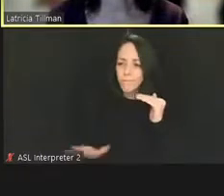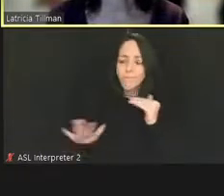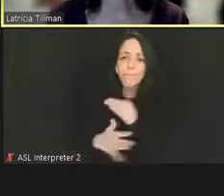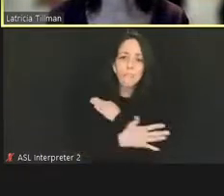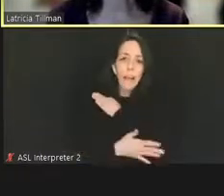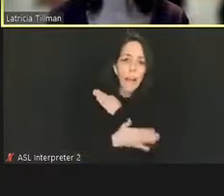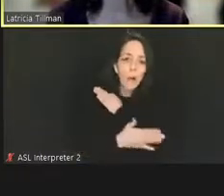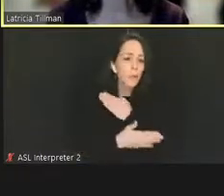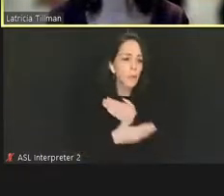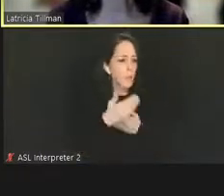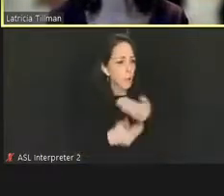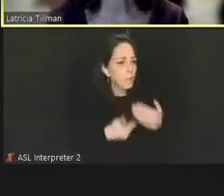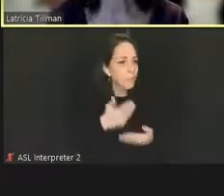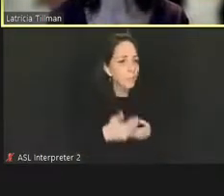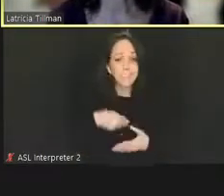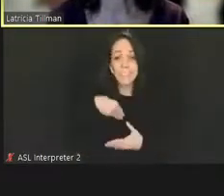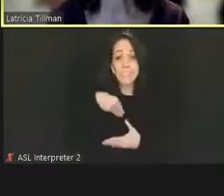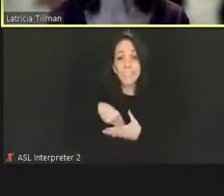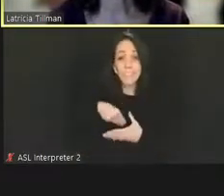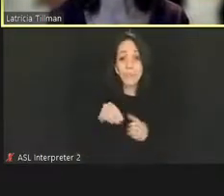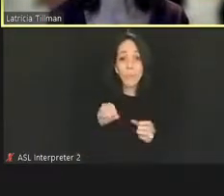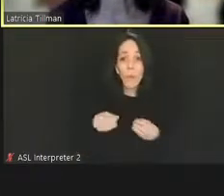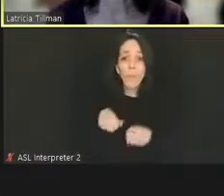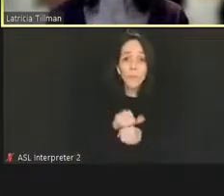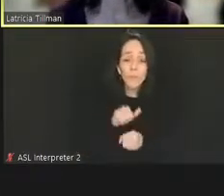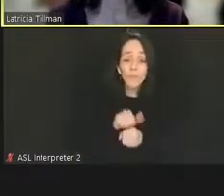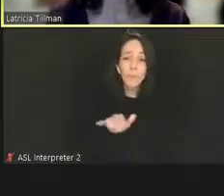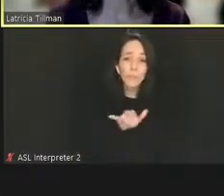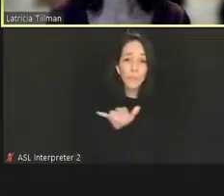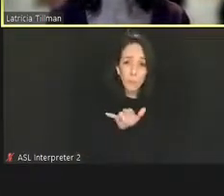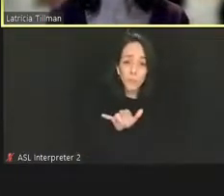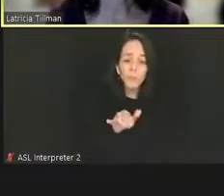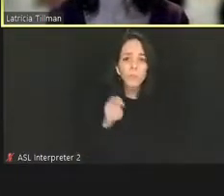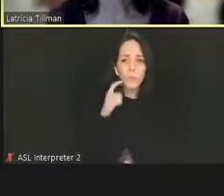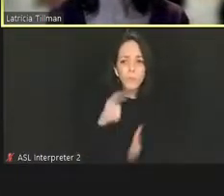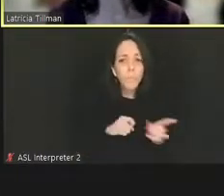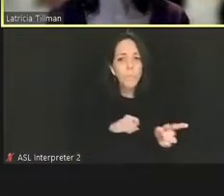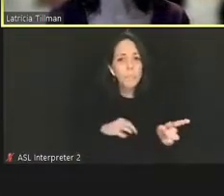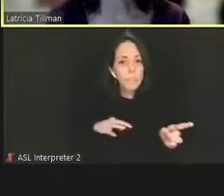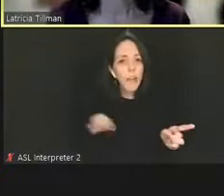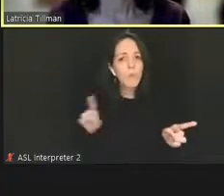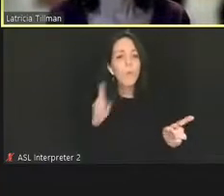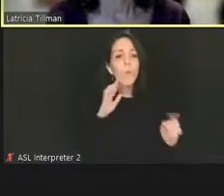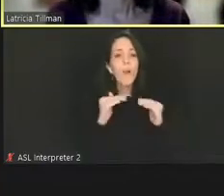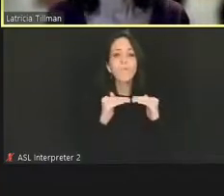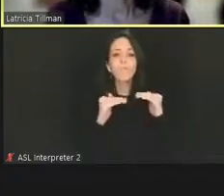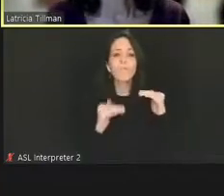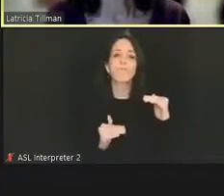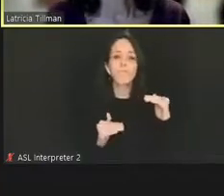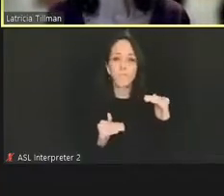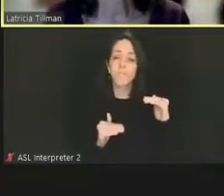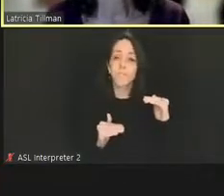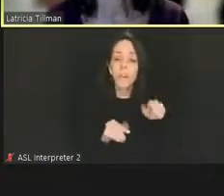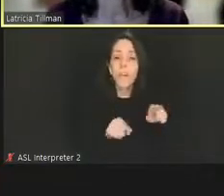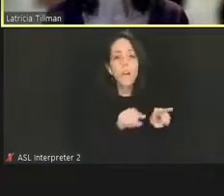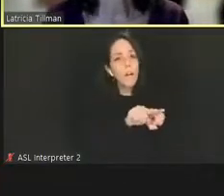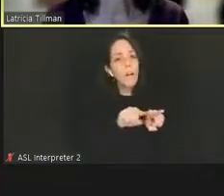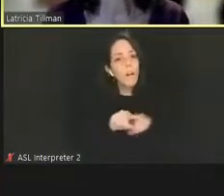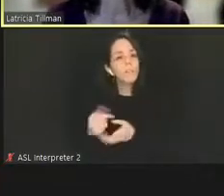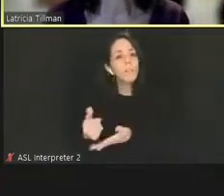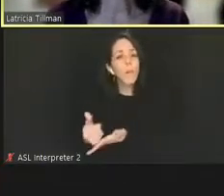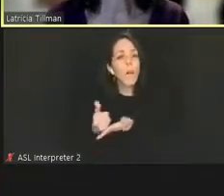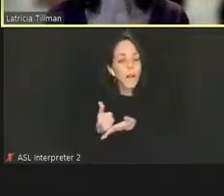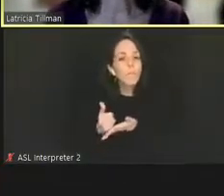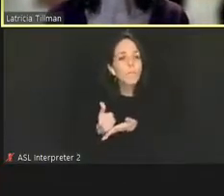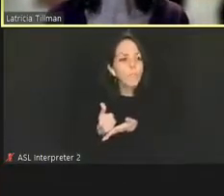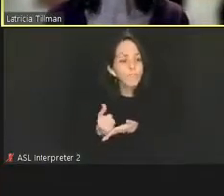and in our internal work with staffing, et cetera. But it also gives us an